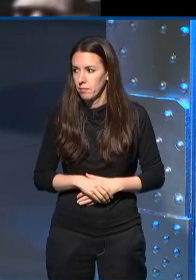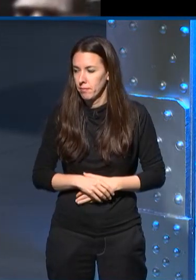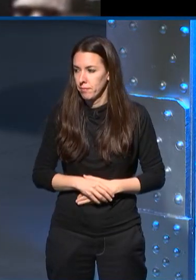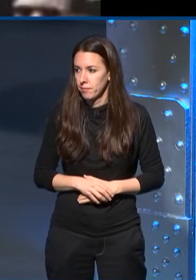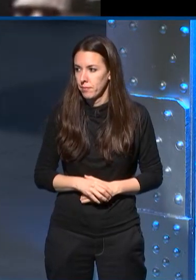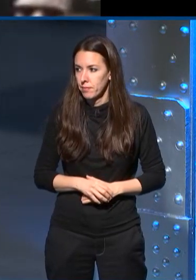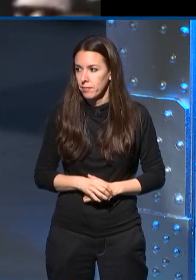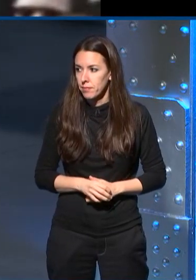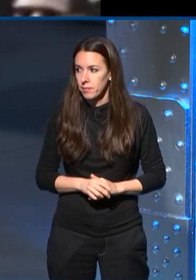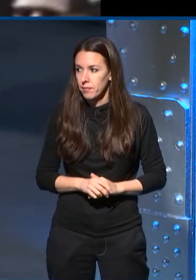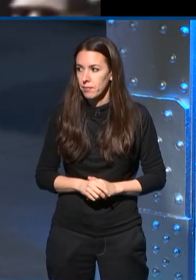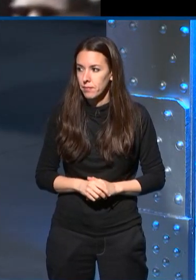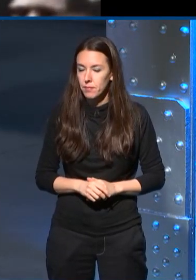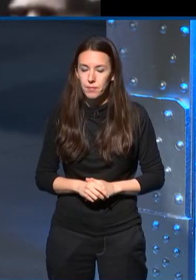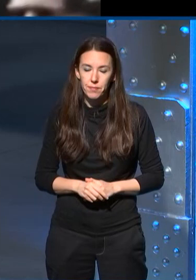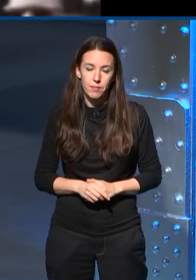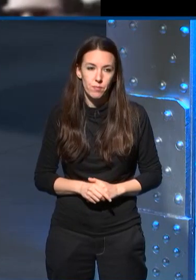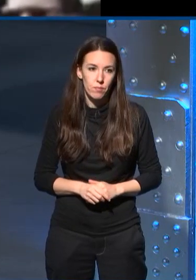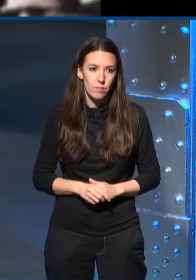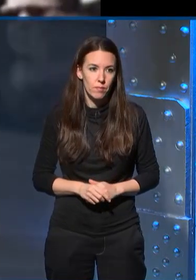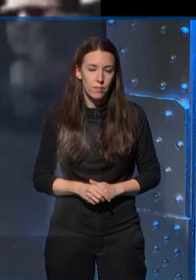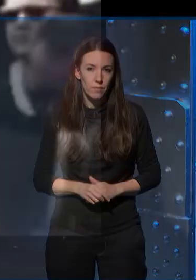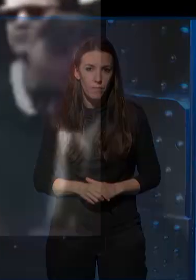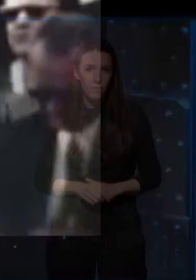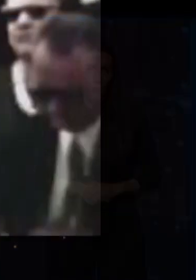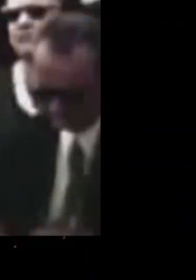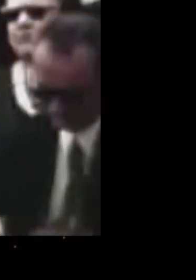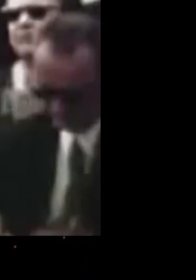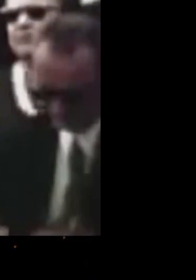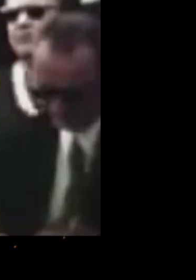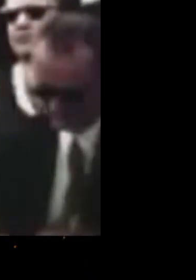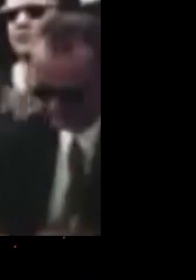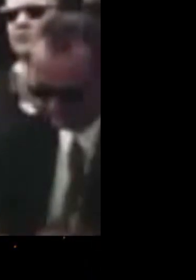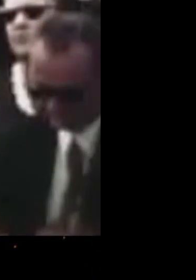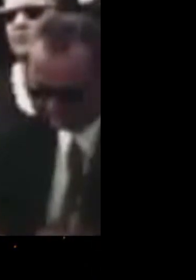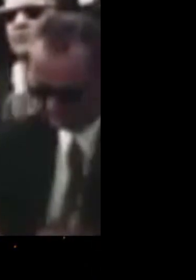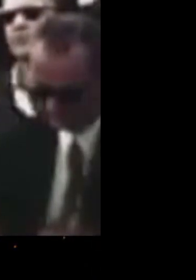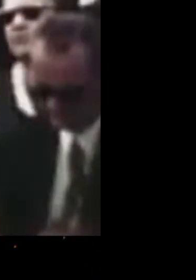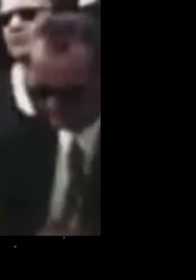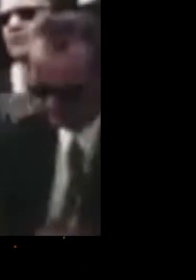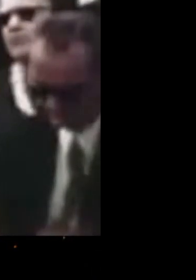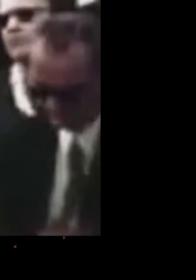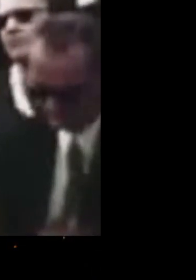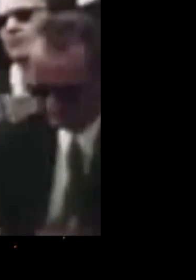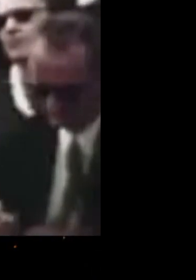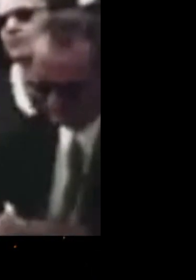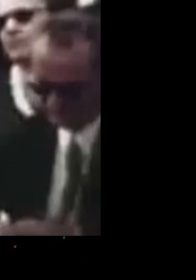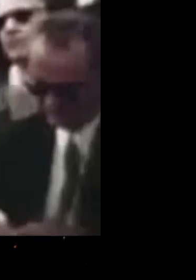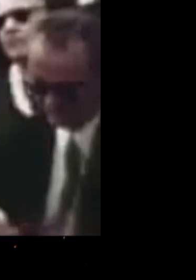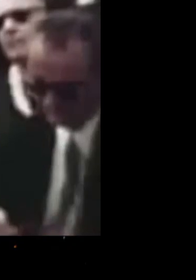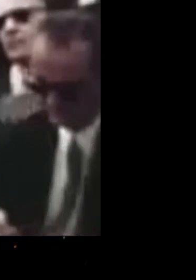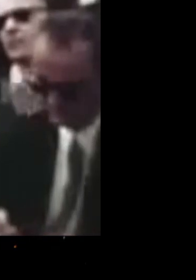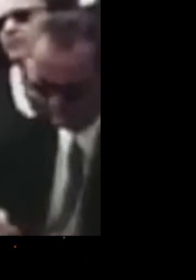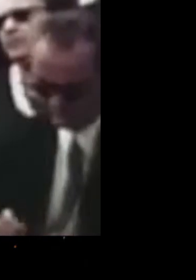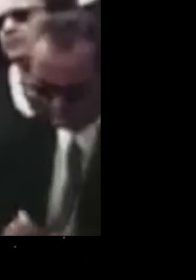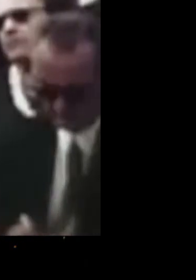Not because they are easy, but because they are hard. Because that goal will serve to organize and measure